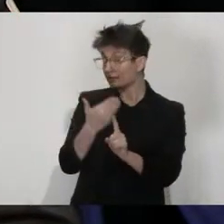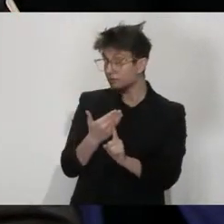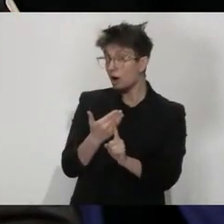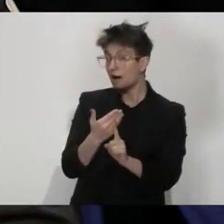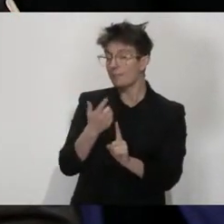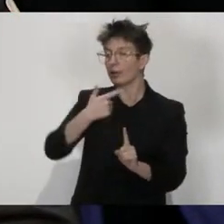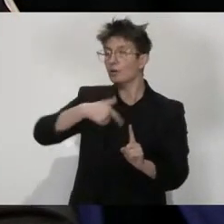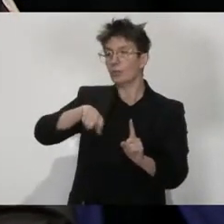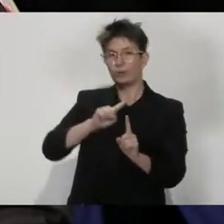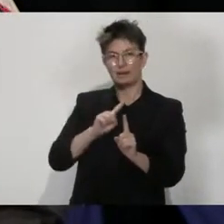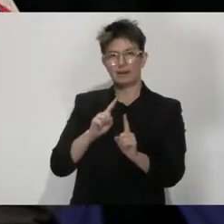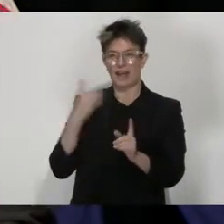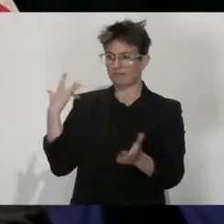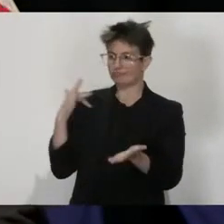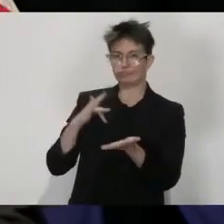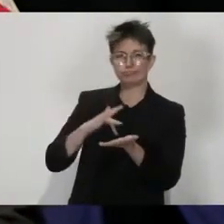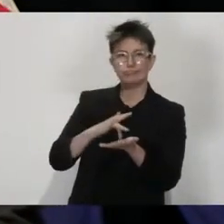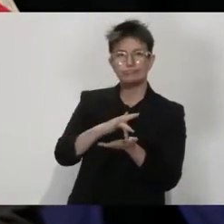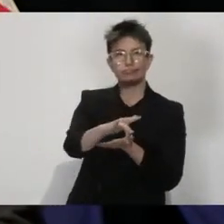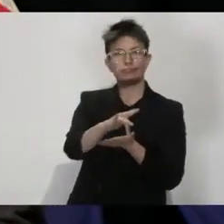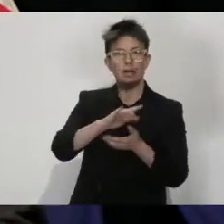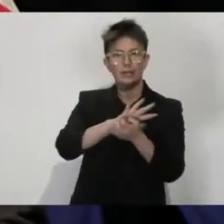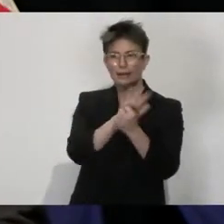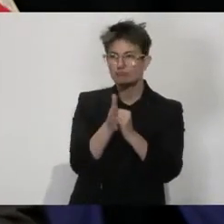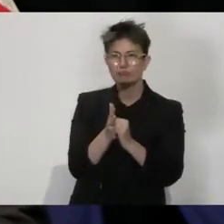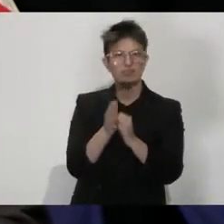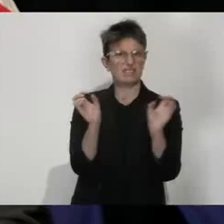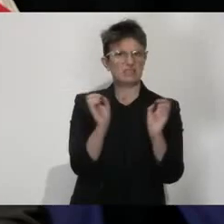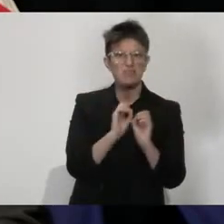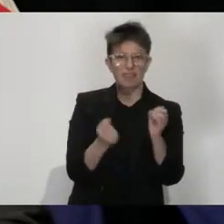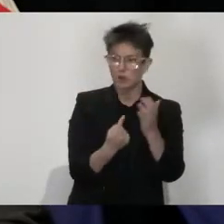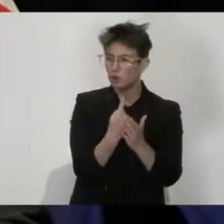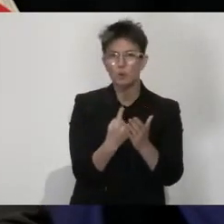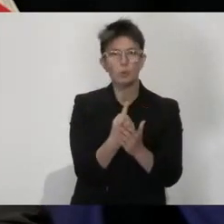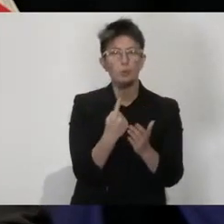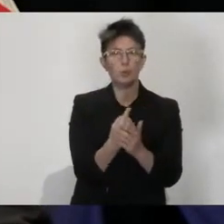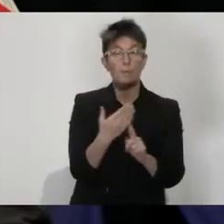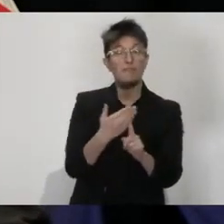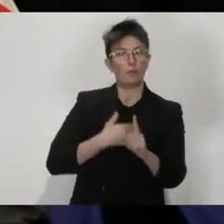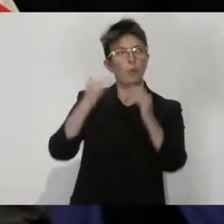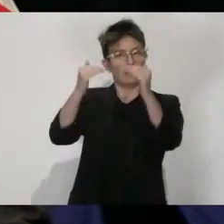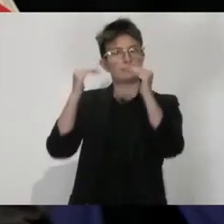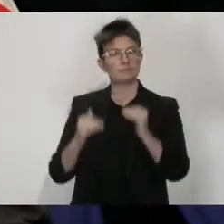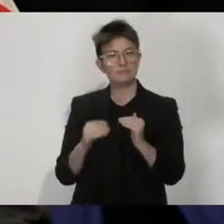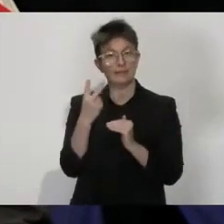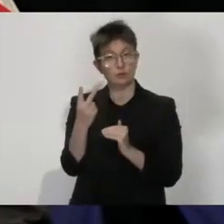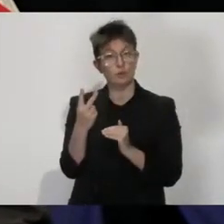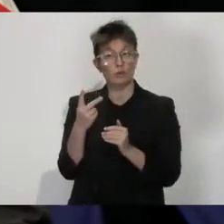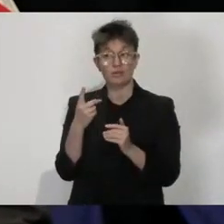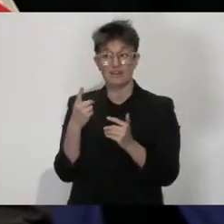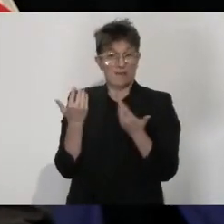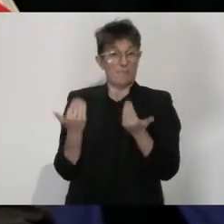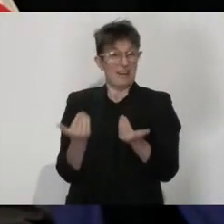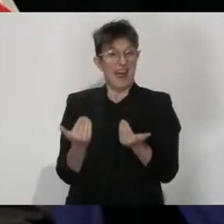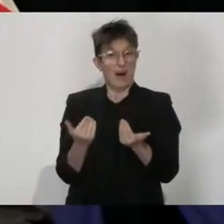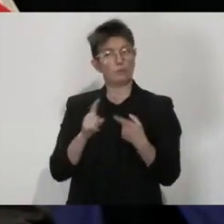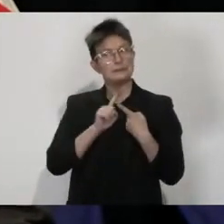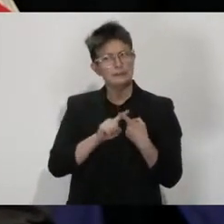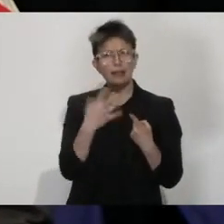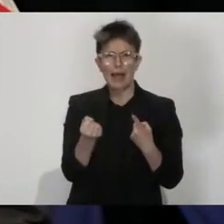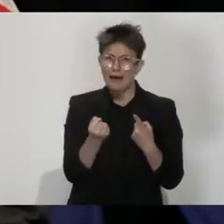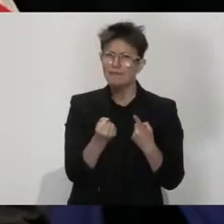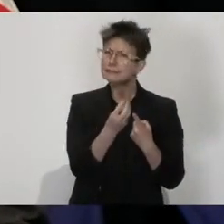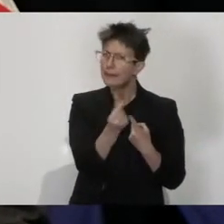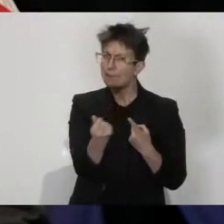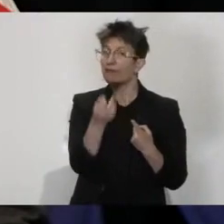some time. So we do need Aucklanders to behave in order to not inadvertently spread the virus. That's why we're